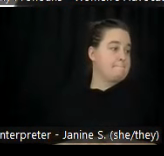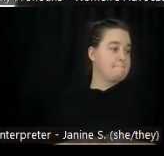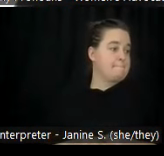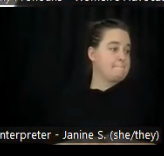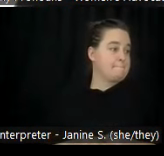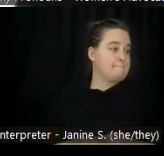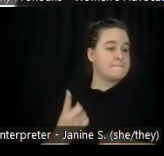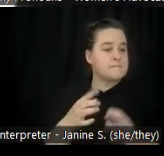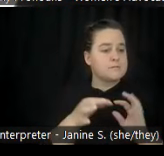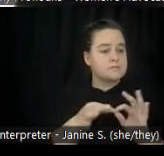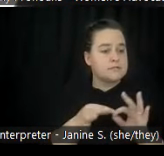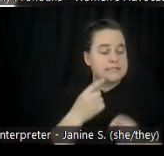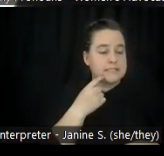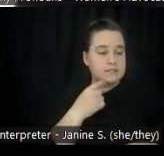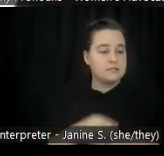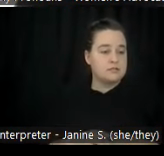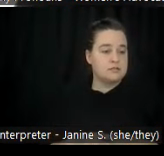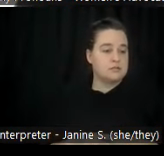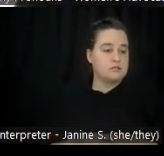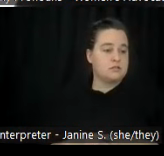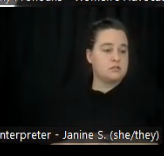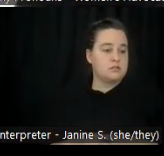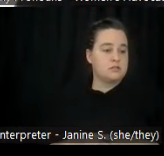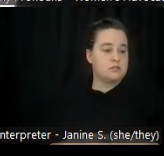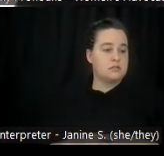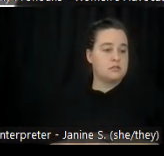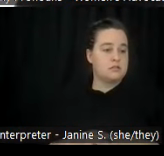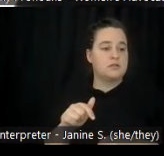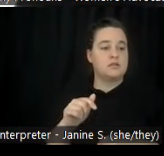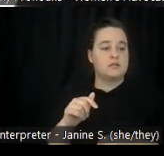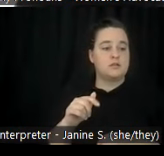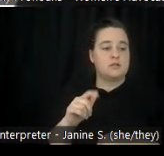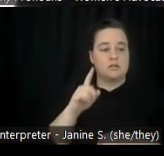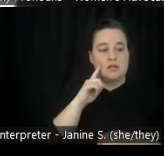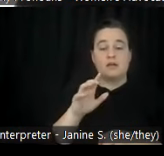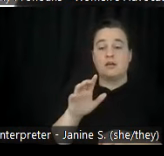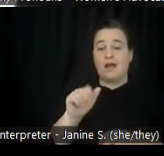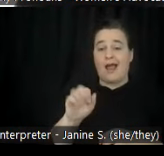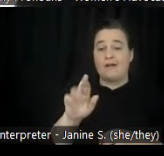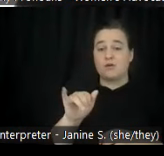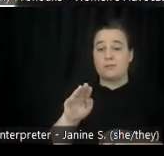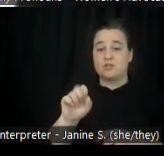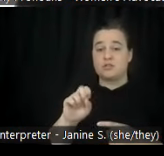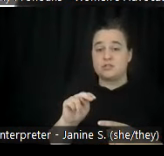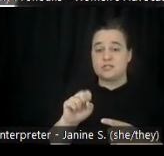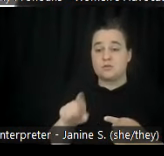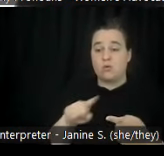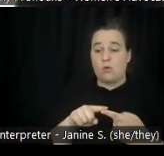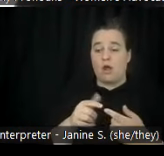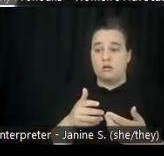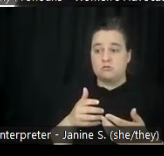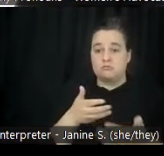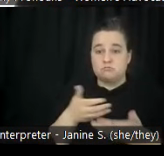Someone said they think of those affirmations in close friends as well. Yeah, I think that's definitely not limited to